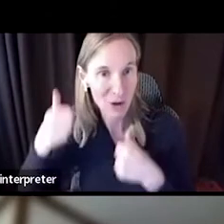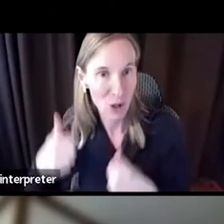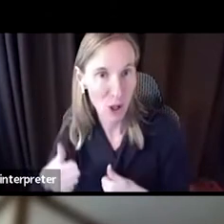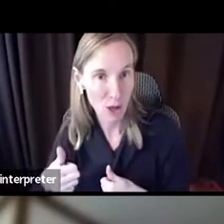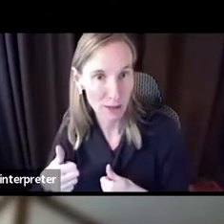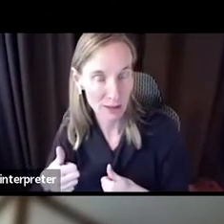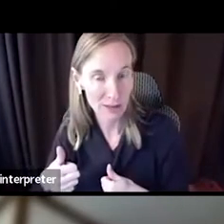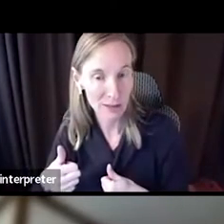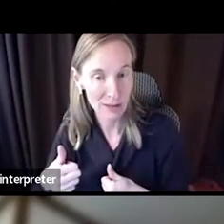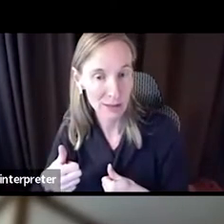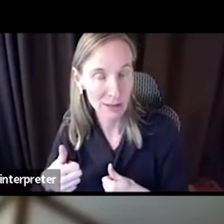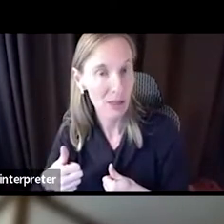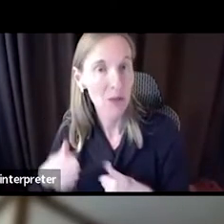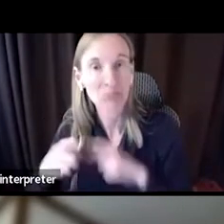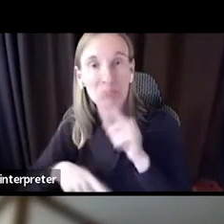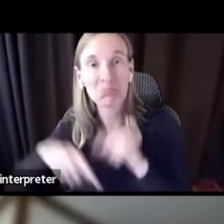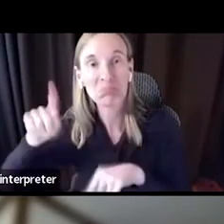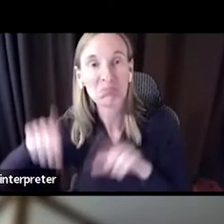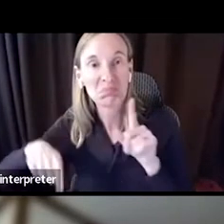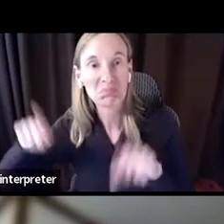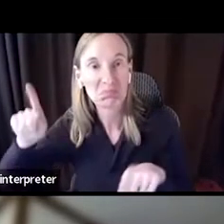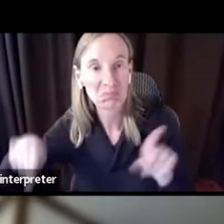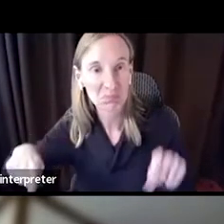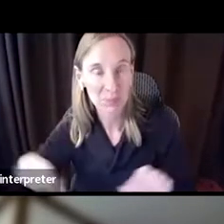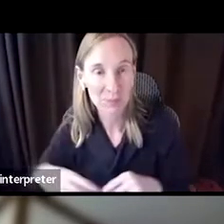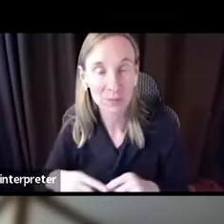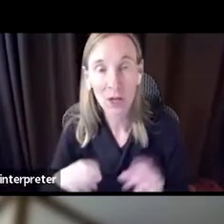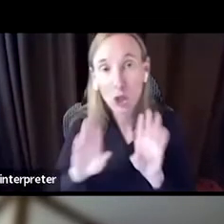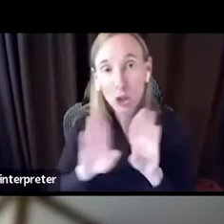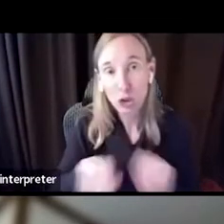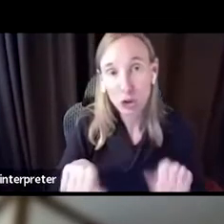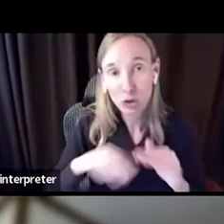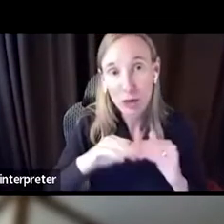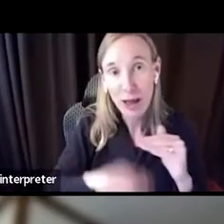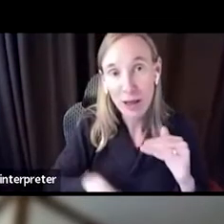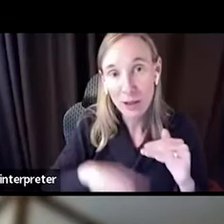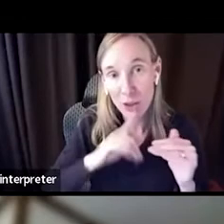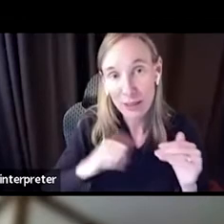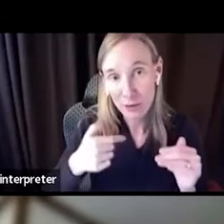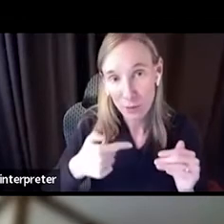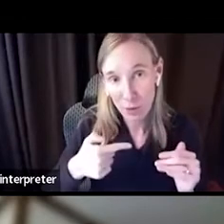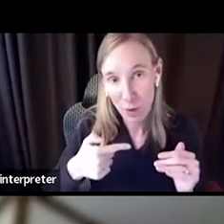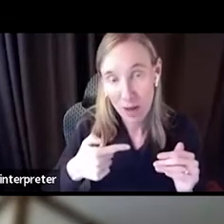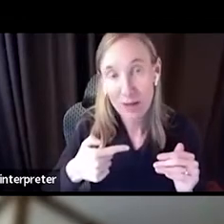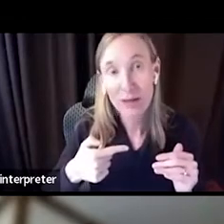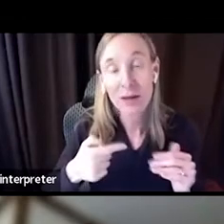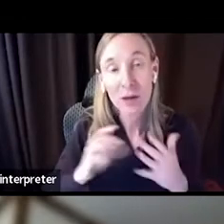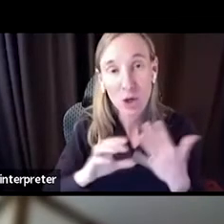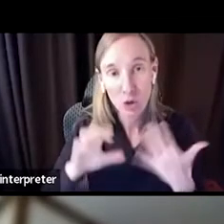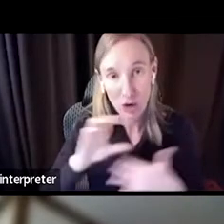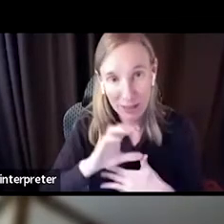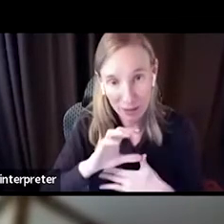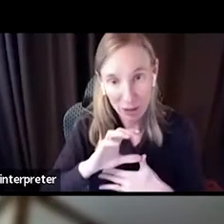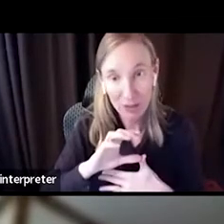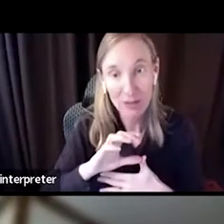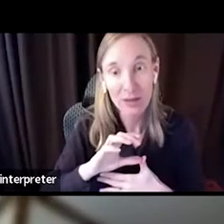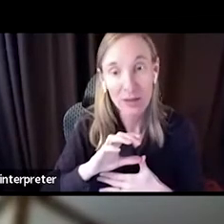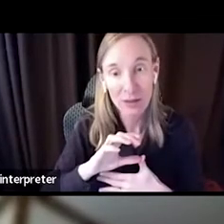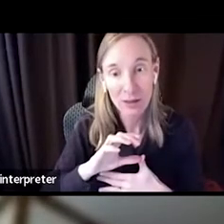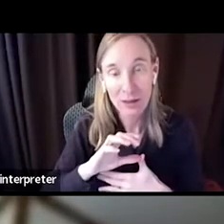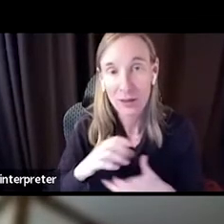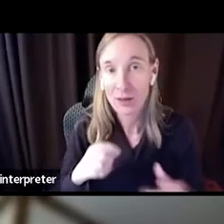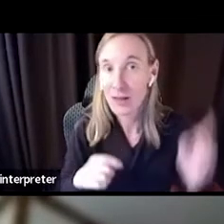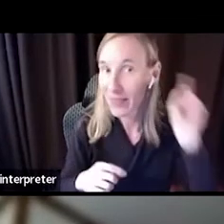to various degrees. For children under the age of 21, the criteria is that the hearing aid is